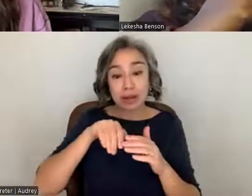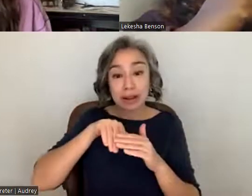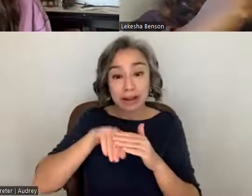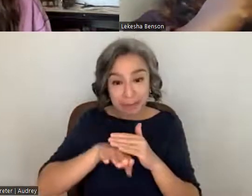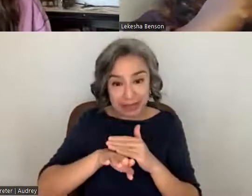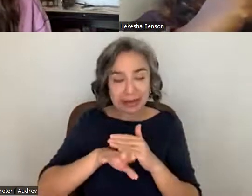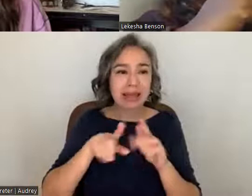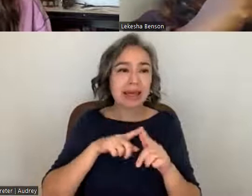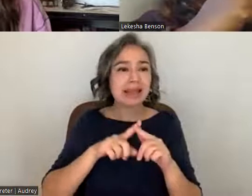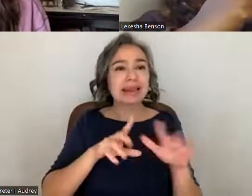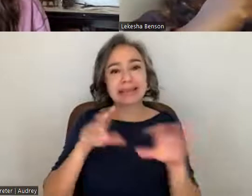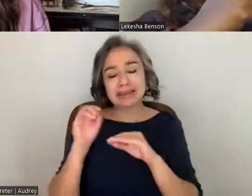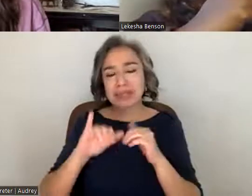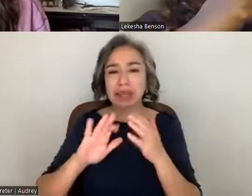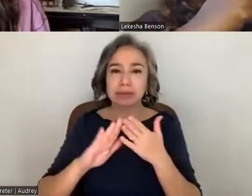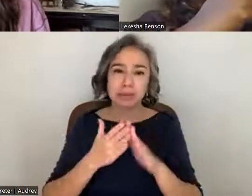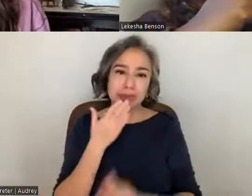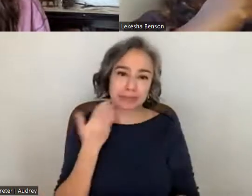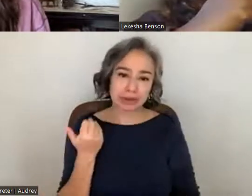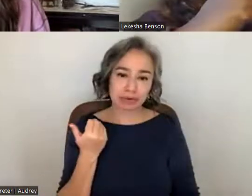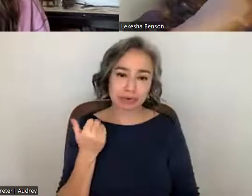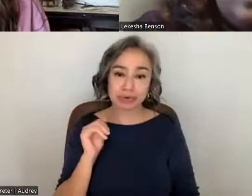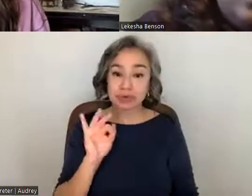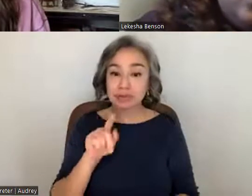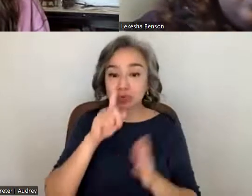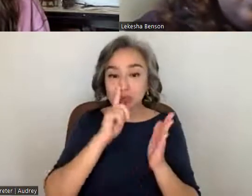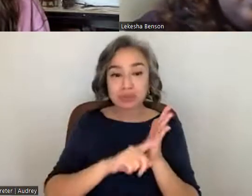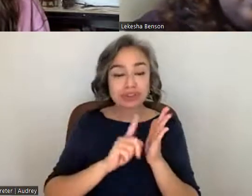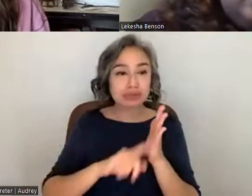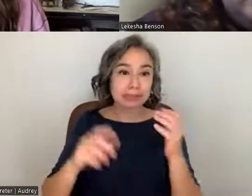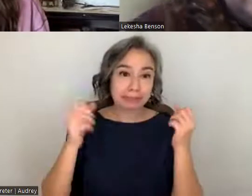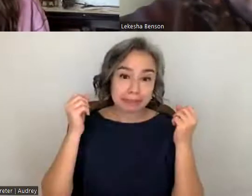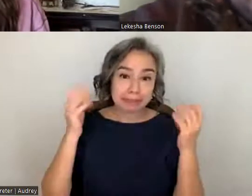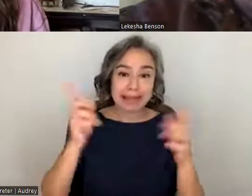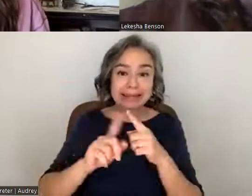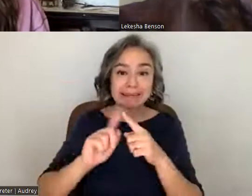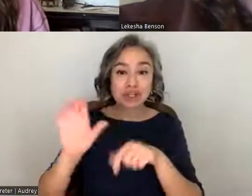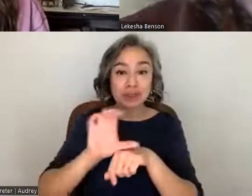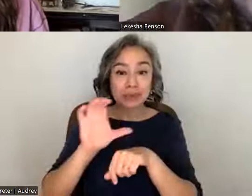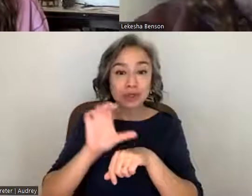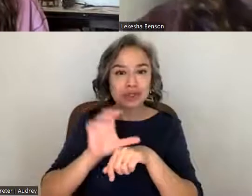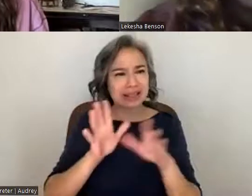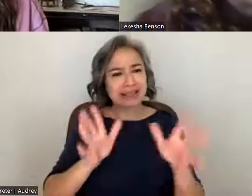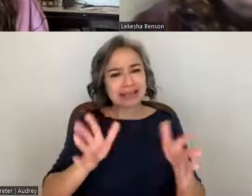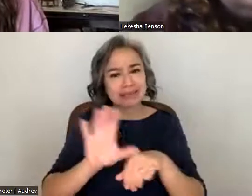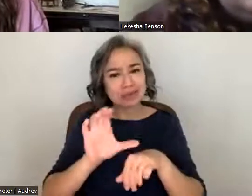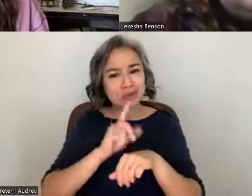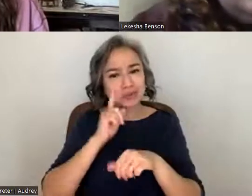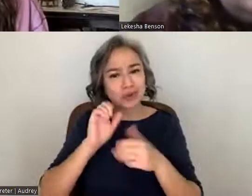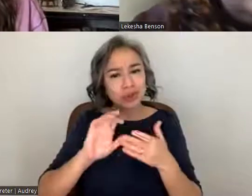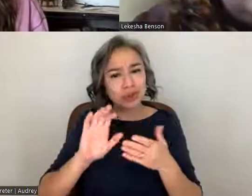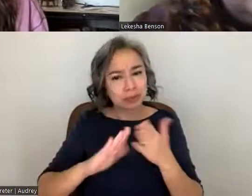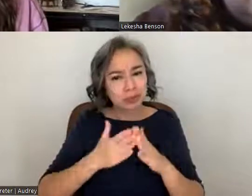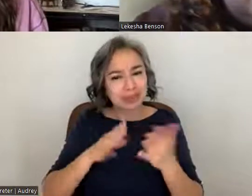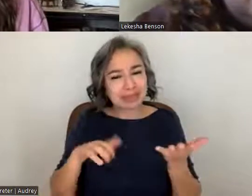you're doing research on a bunch of computers, leave those computers there, leave them for the community, doing those